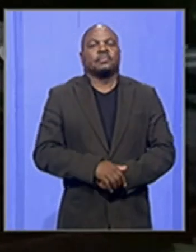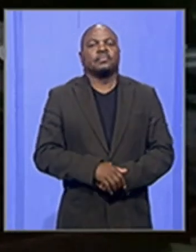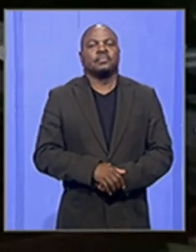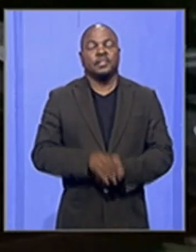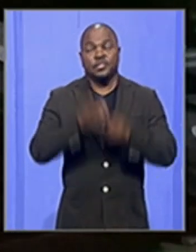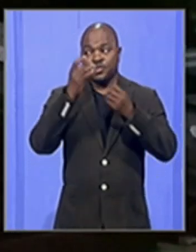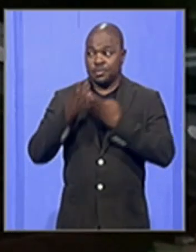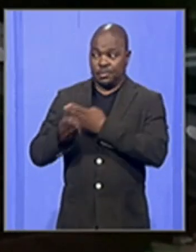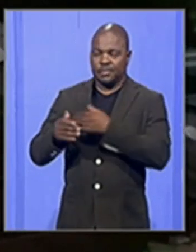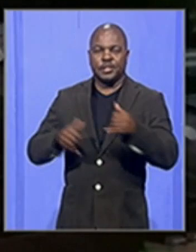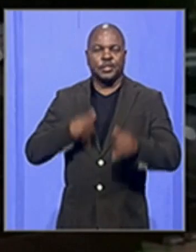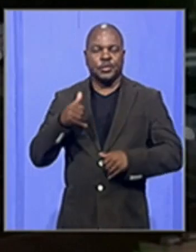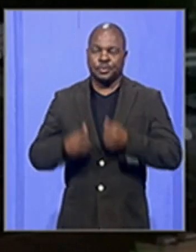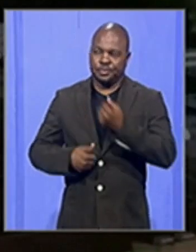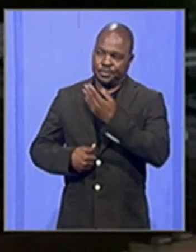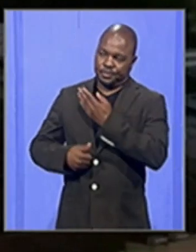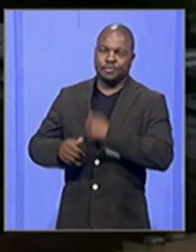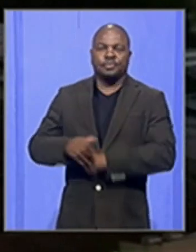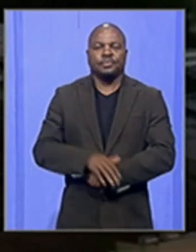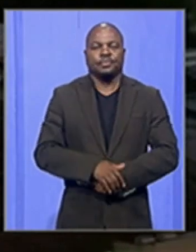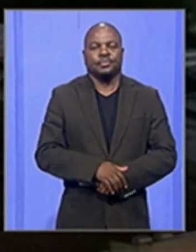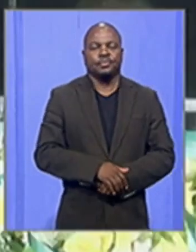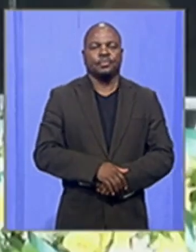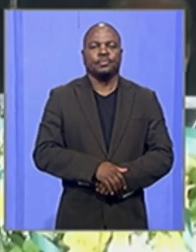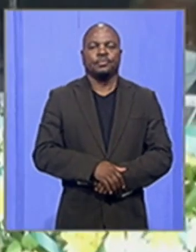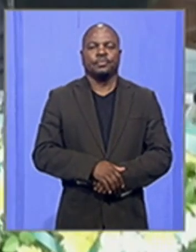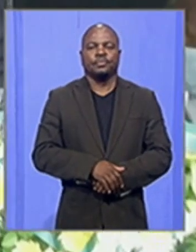re iketle mmogo ka tshedimosetso.